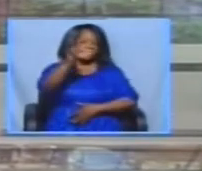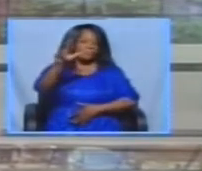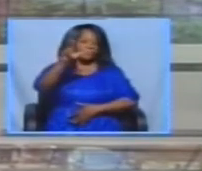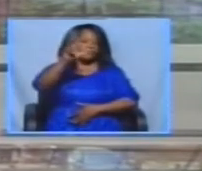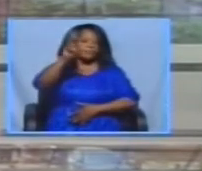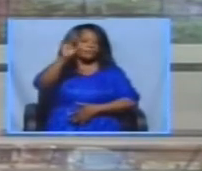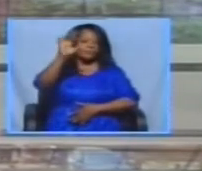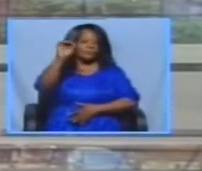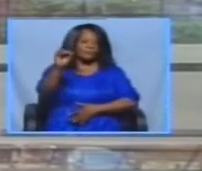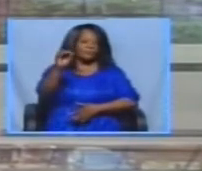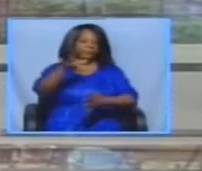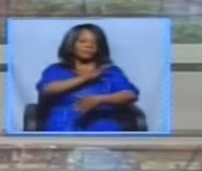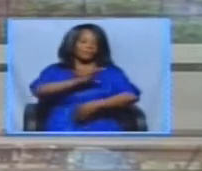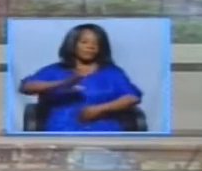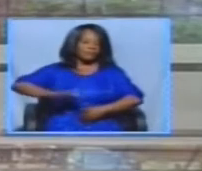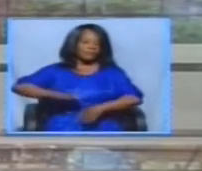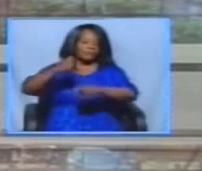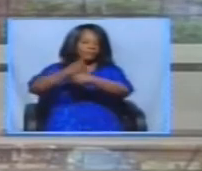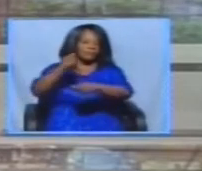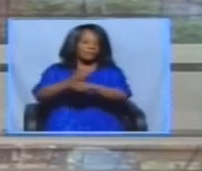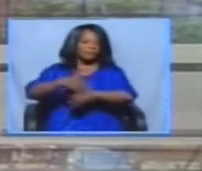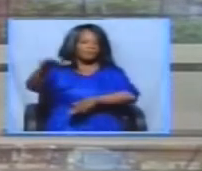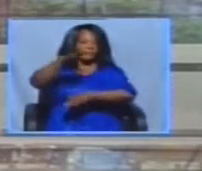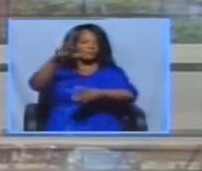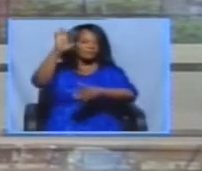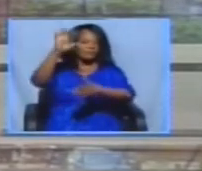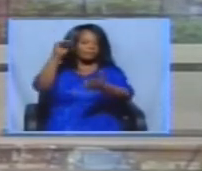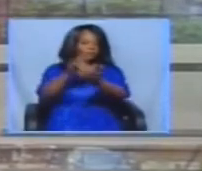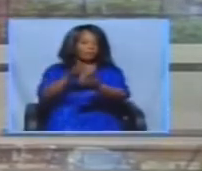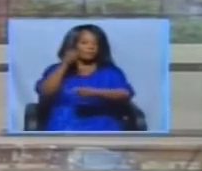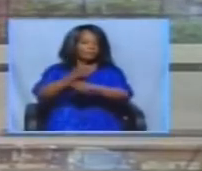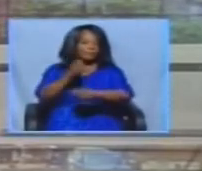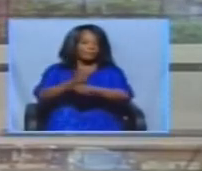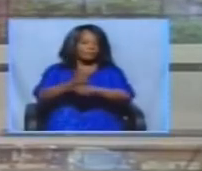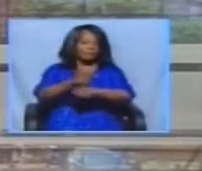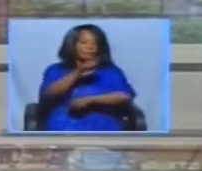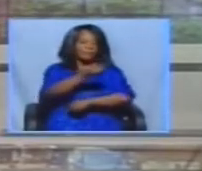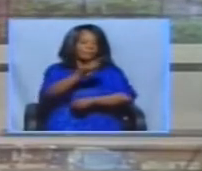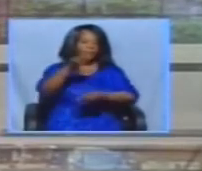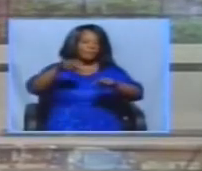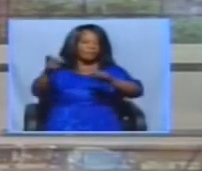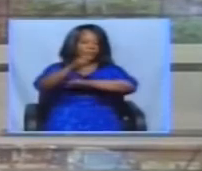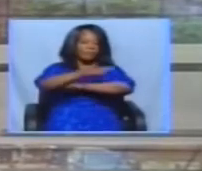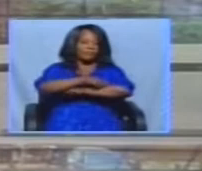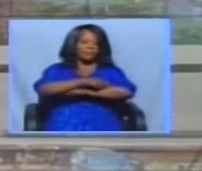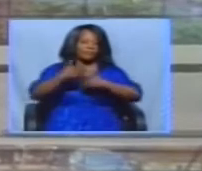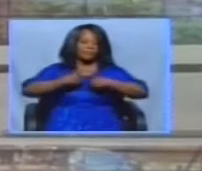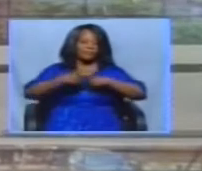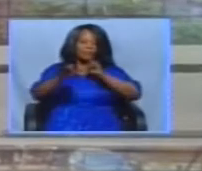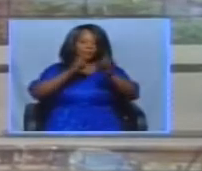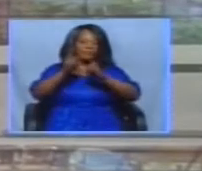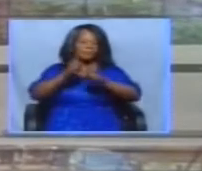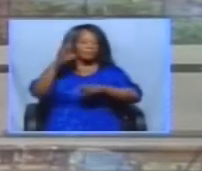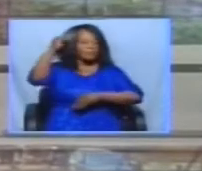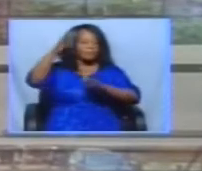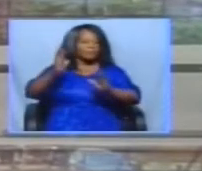320 companies that have created over 5,000 jobs. The president was speaking today when he held talks with Chinese Minister